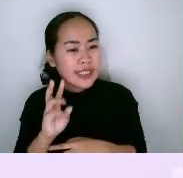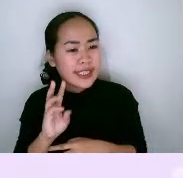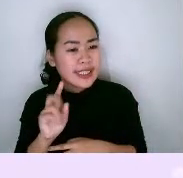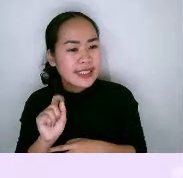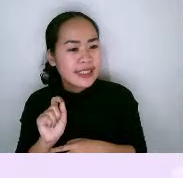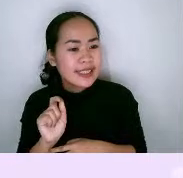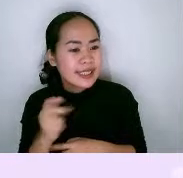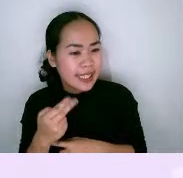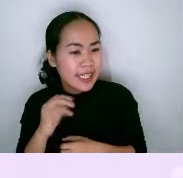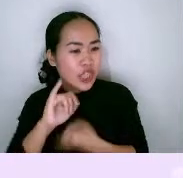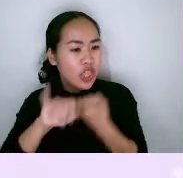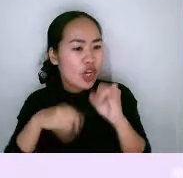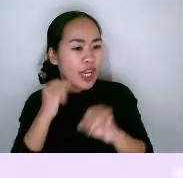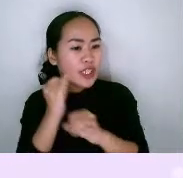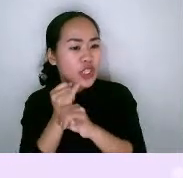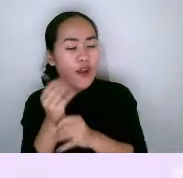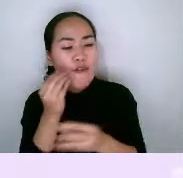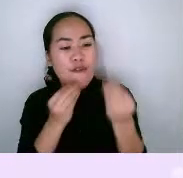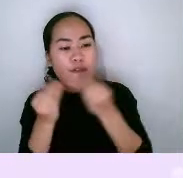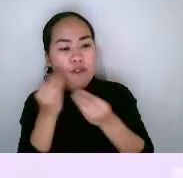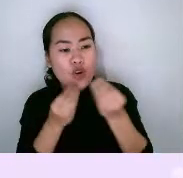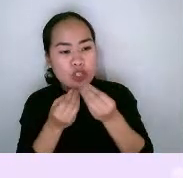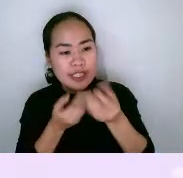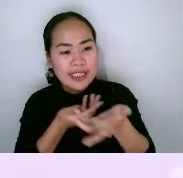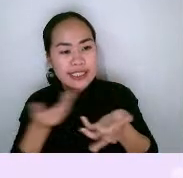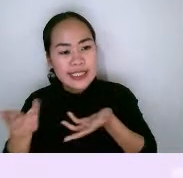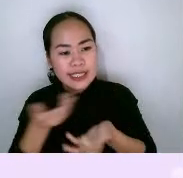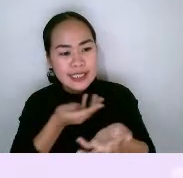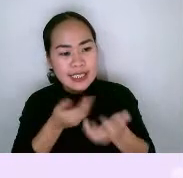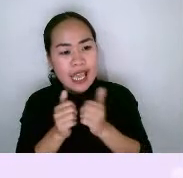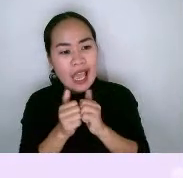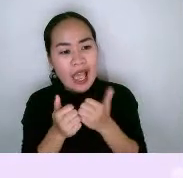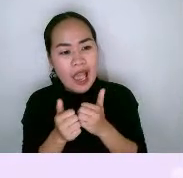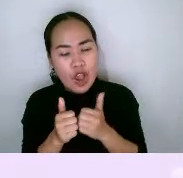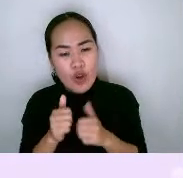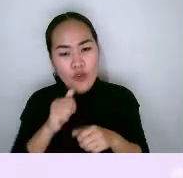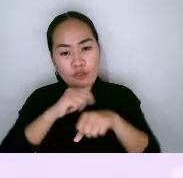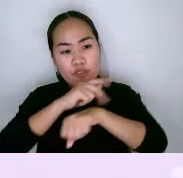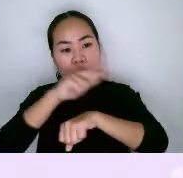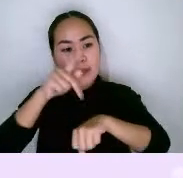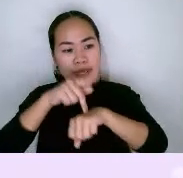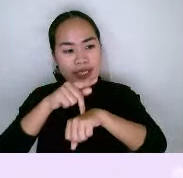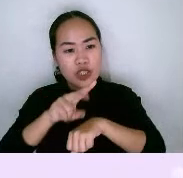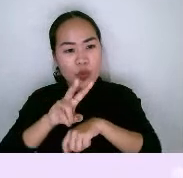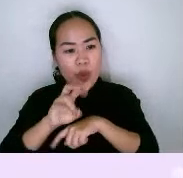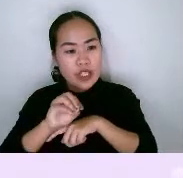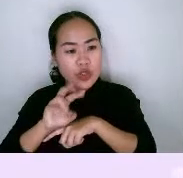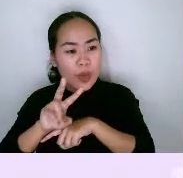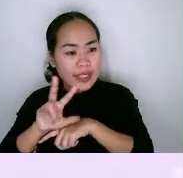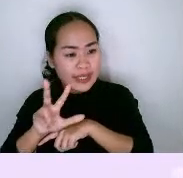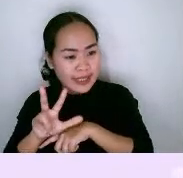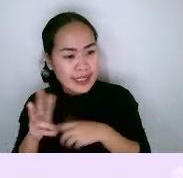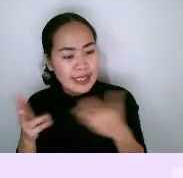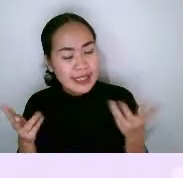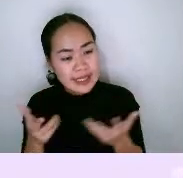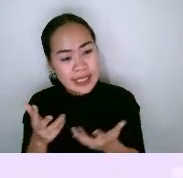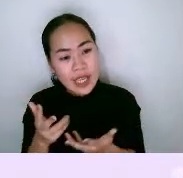International Food Expo or IFEX Philippines 2023 that will be held on